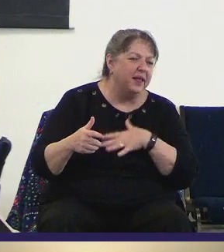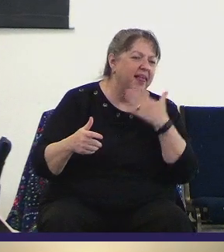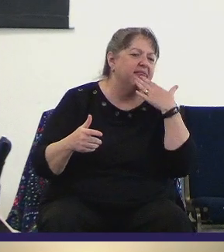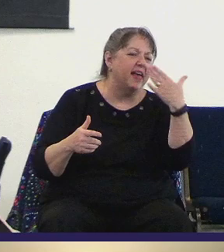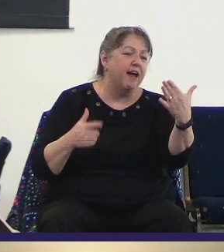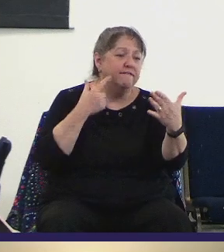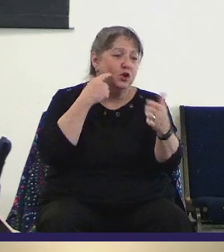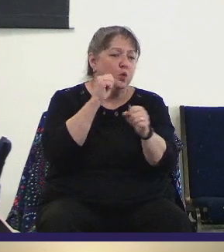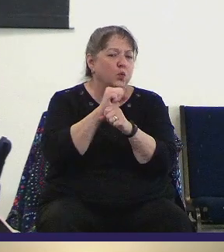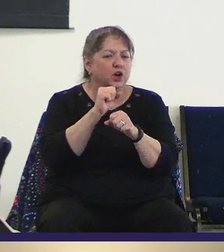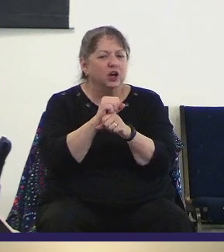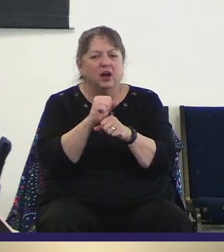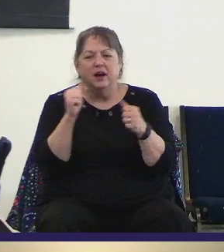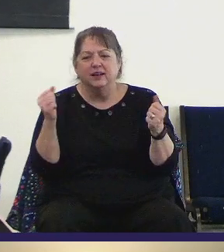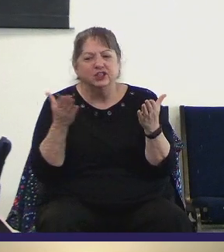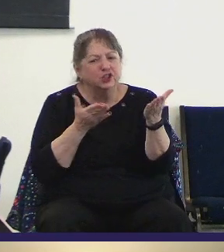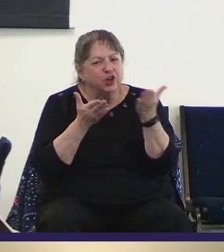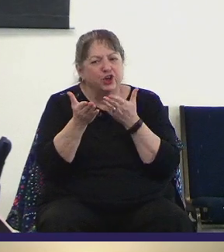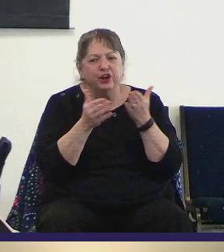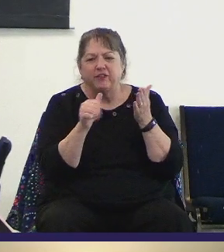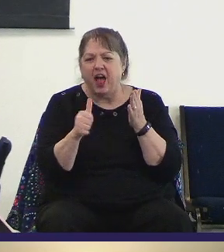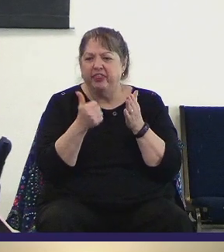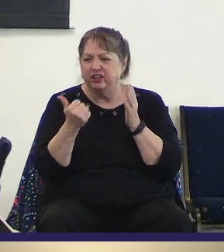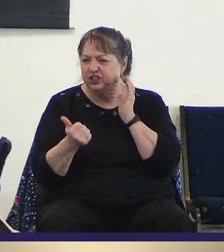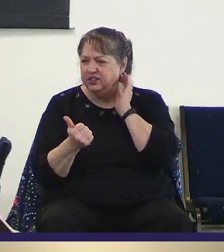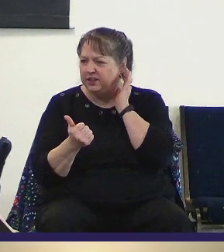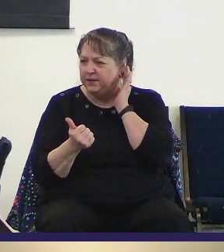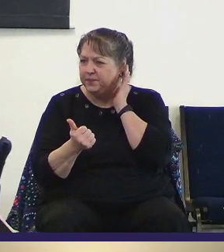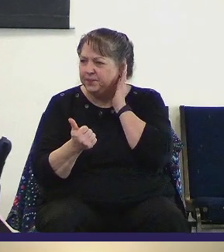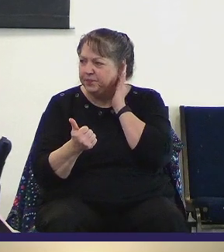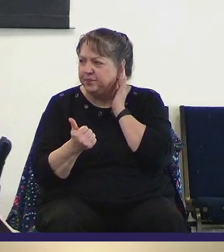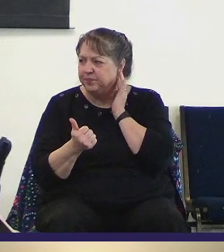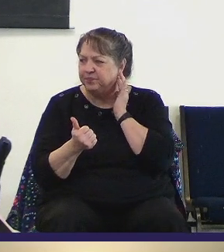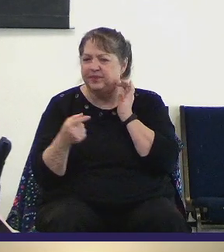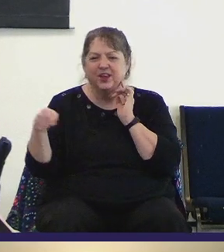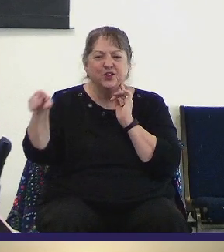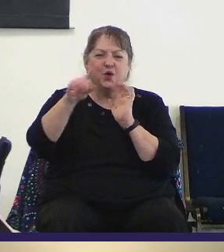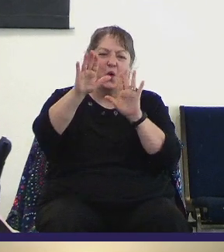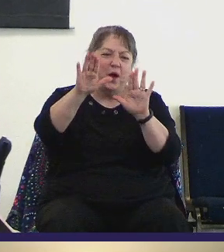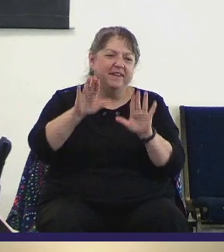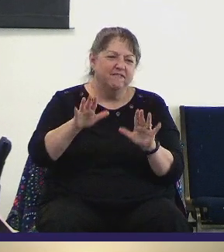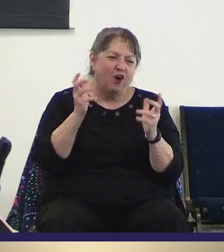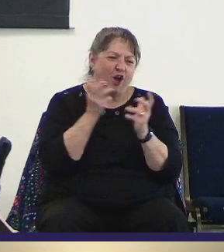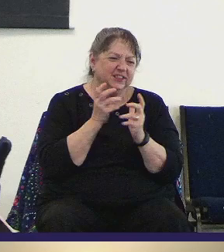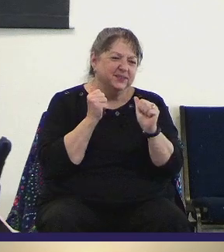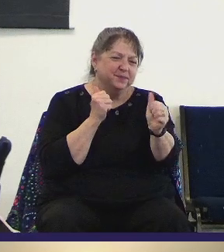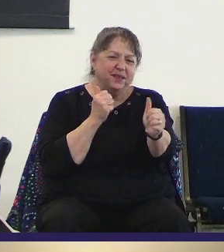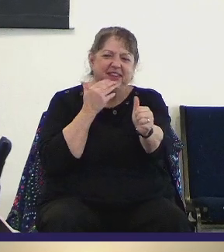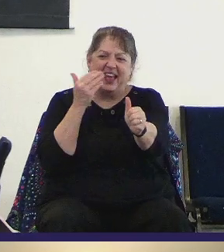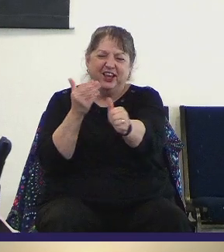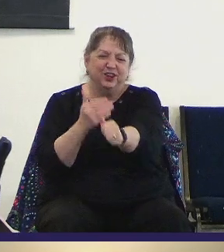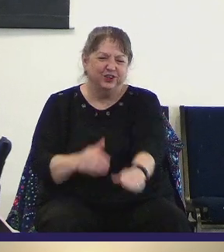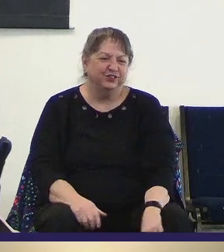your work that you do, and yeah, you guys are awesome. So thank you.